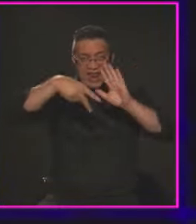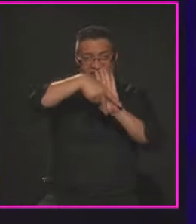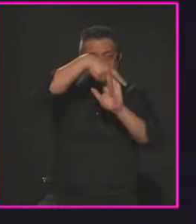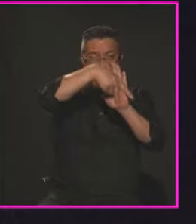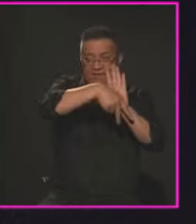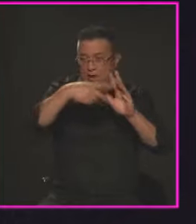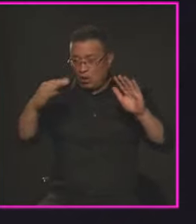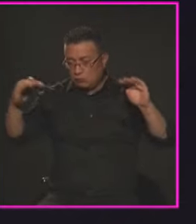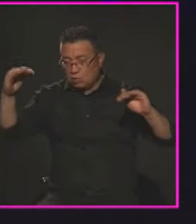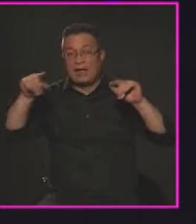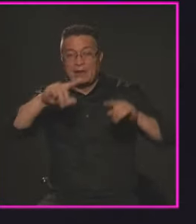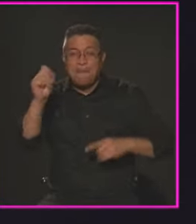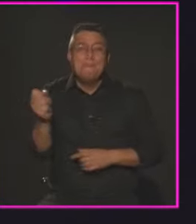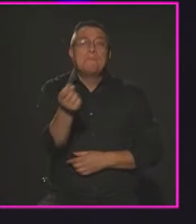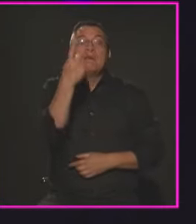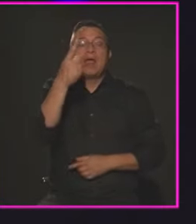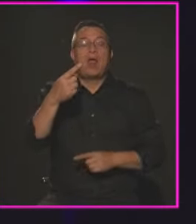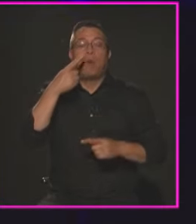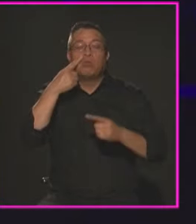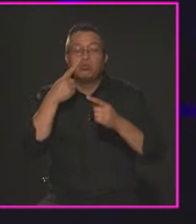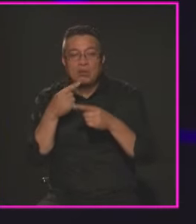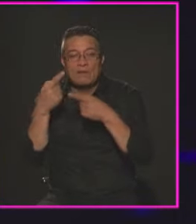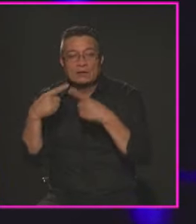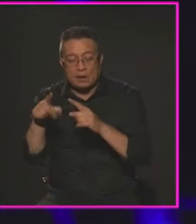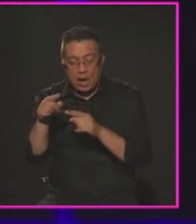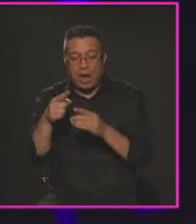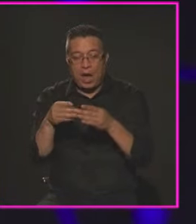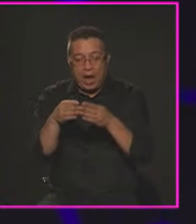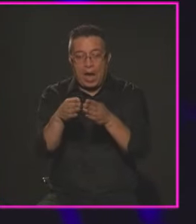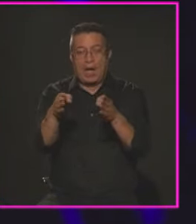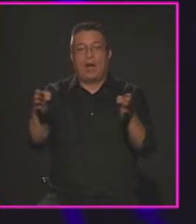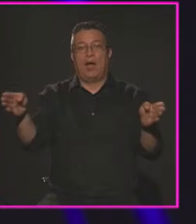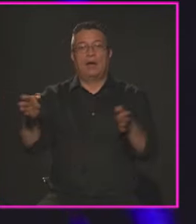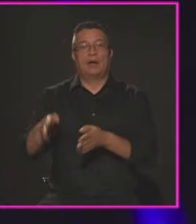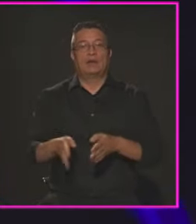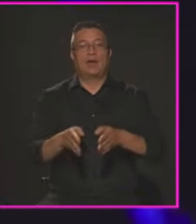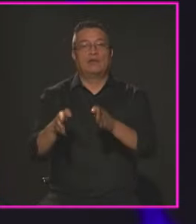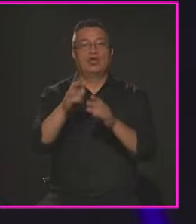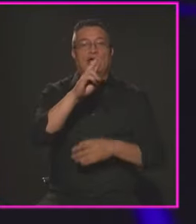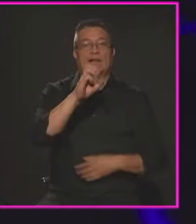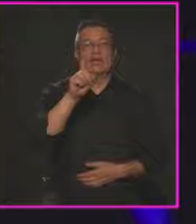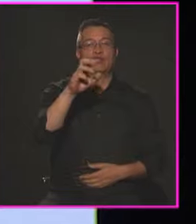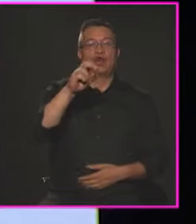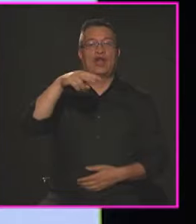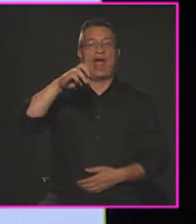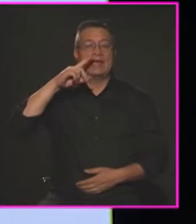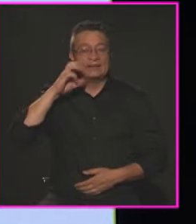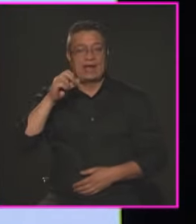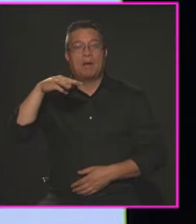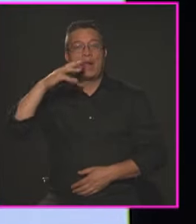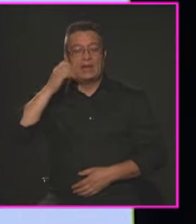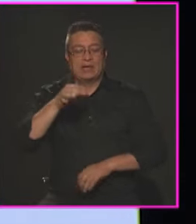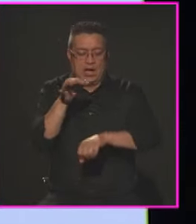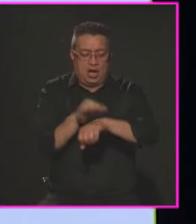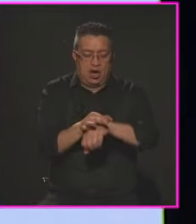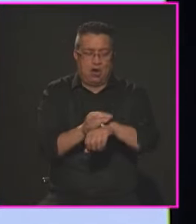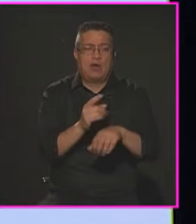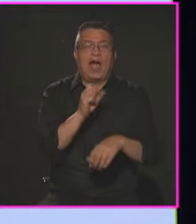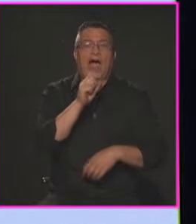and it opens the way to the MRI, the atomic clock, the GPS, and the laser. And in fact,